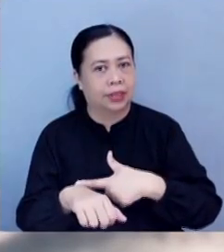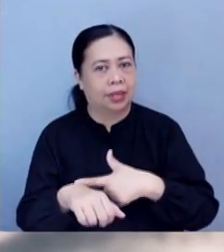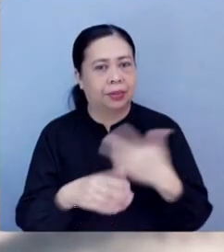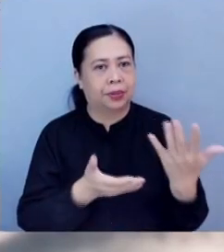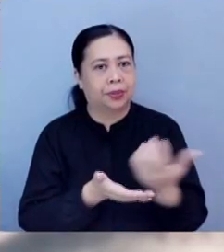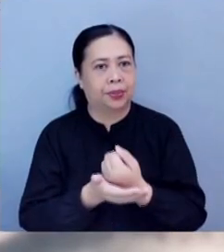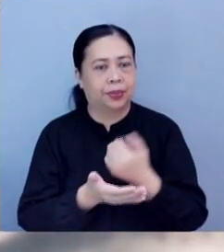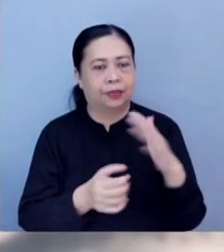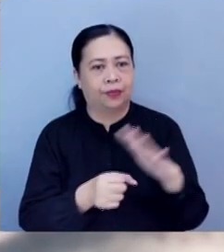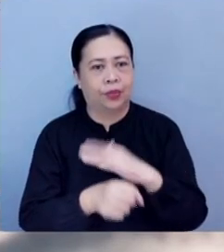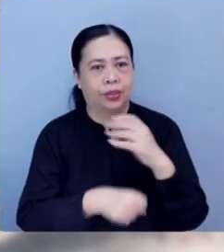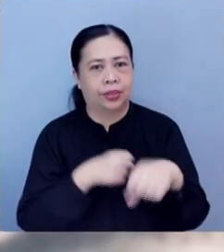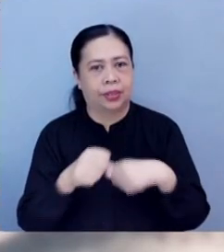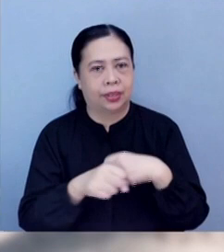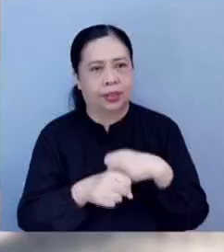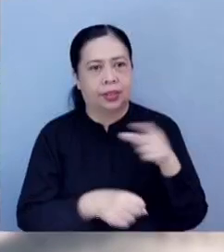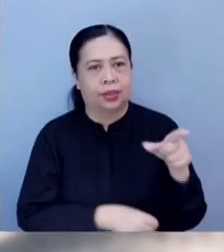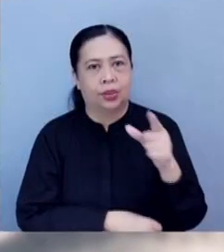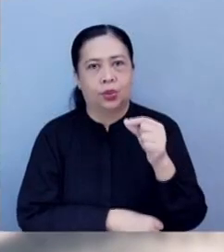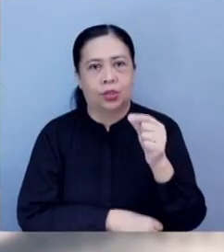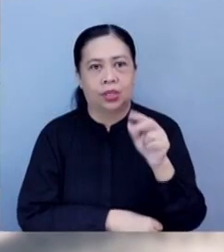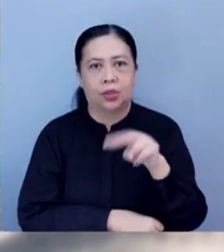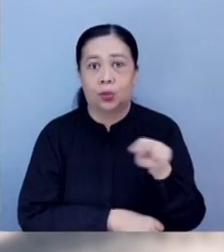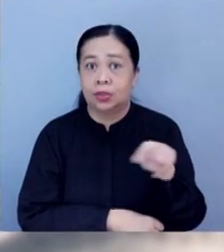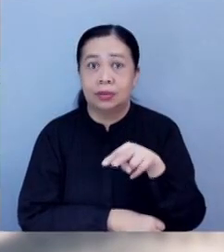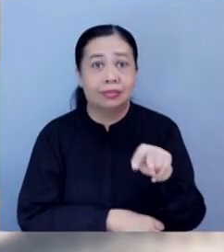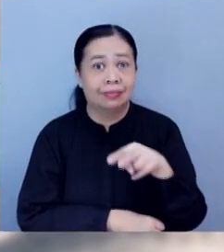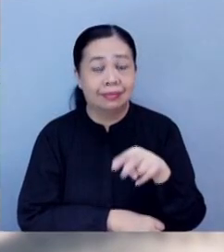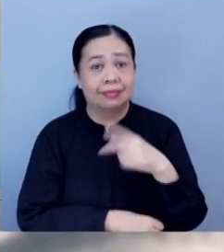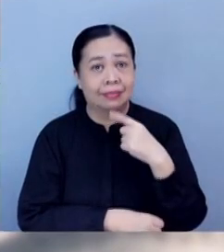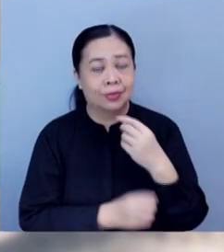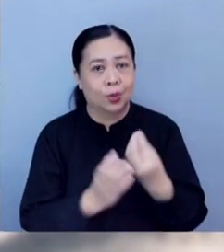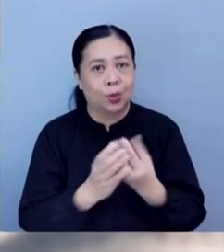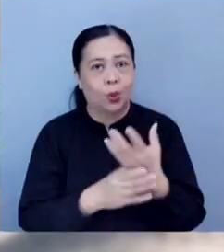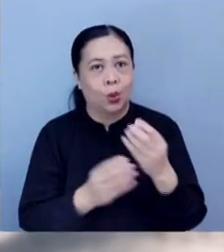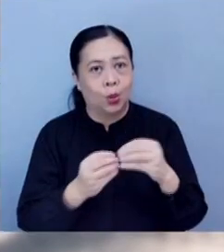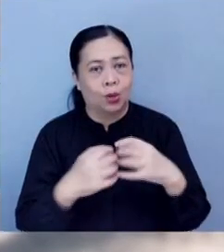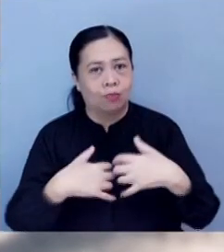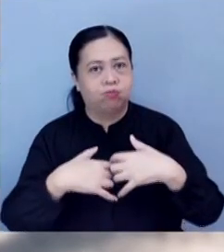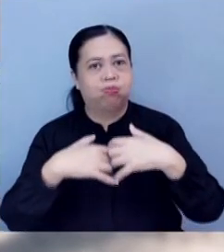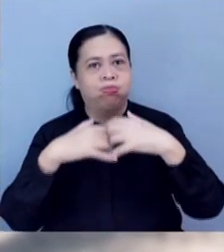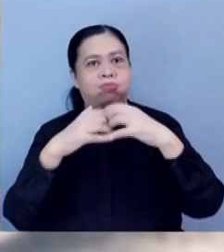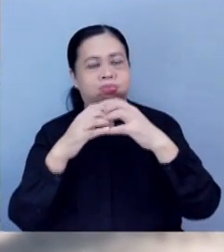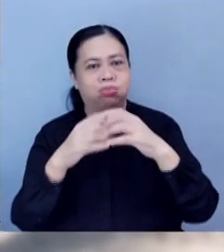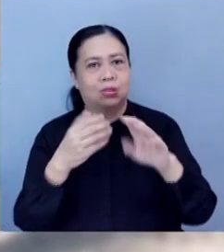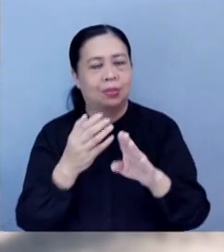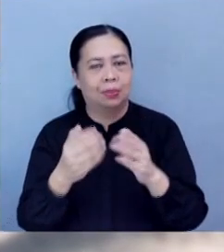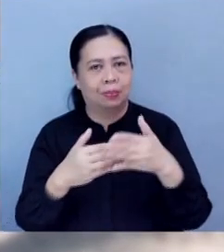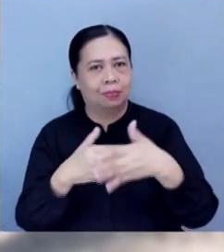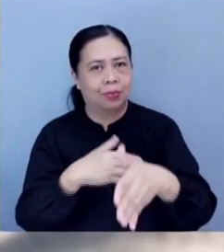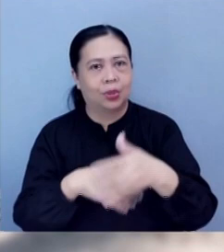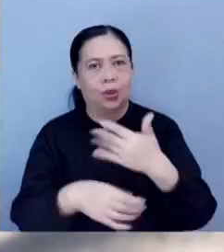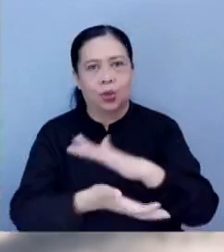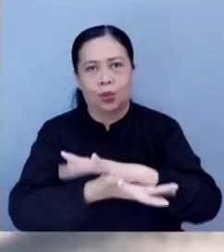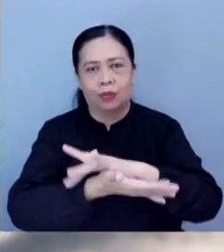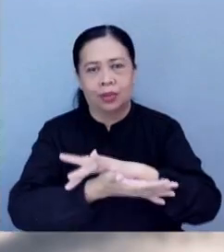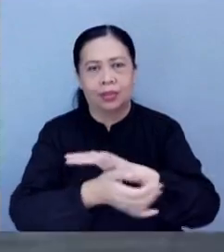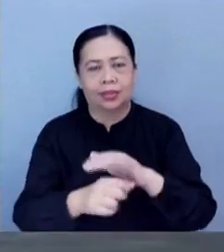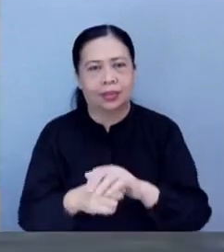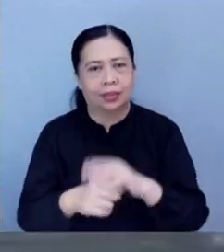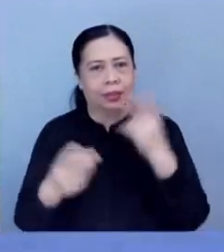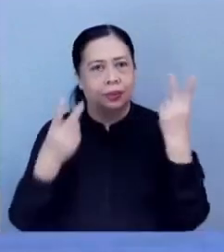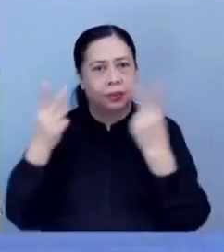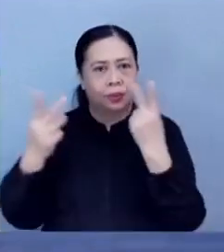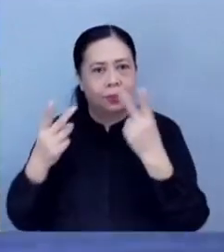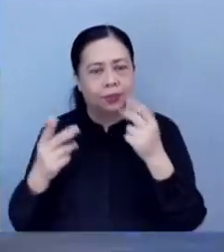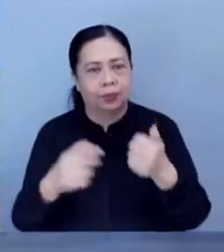the full year of 2022 already, as the country boosted recovery efforts post-COVID-19 pandemic. Now, the tourism department